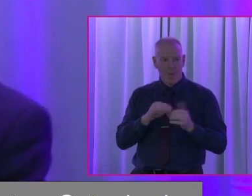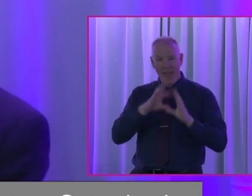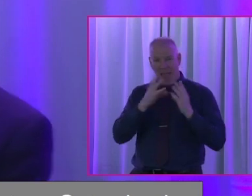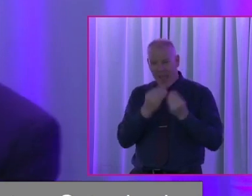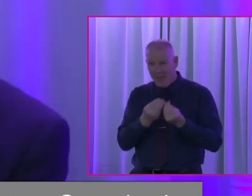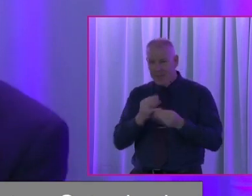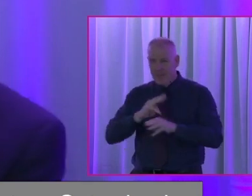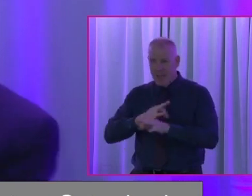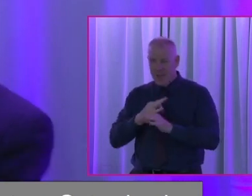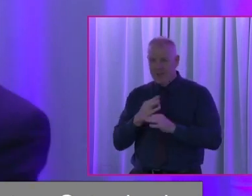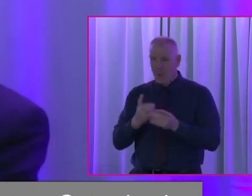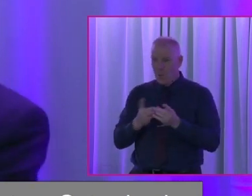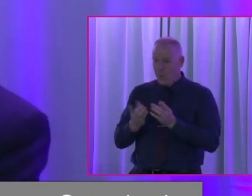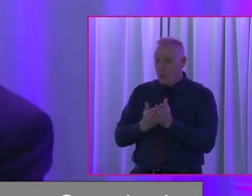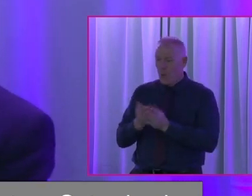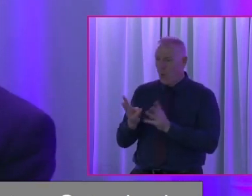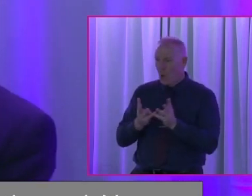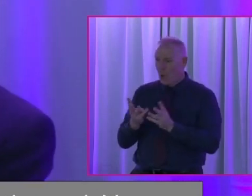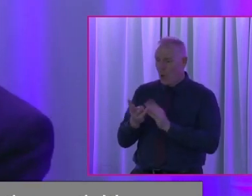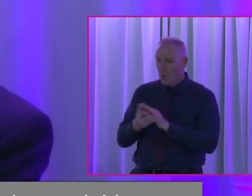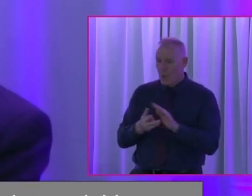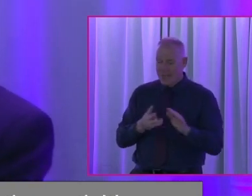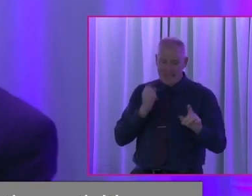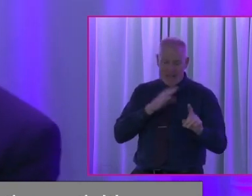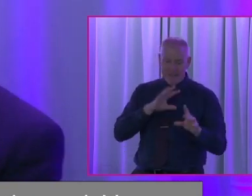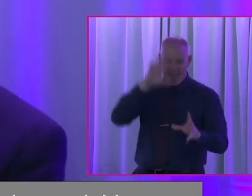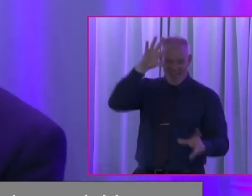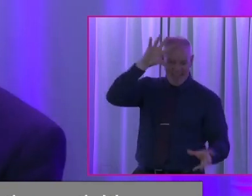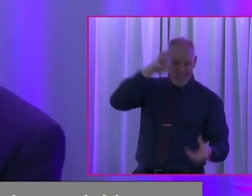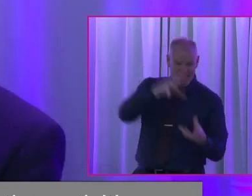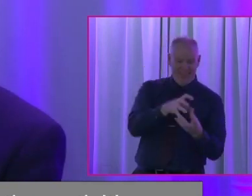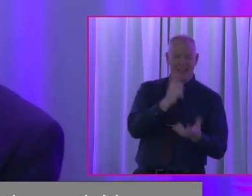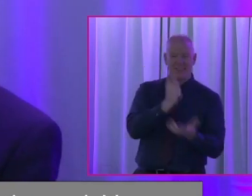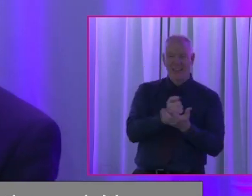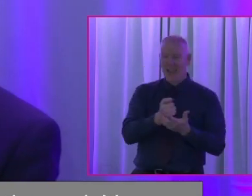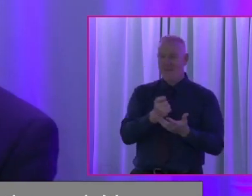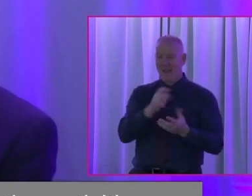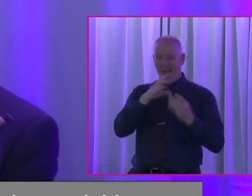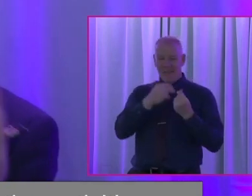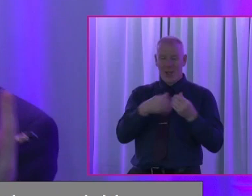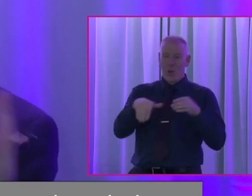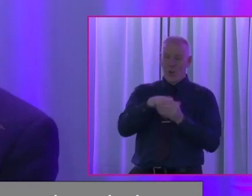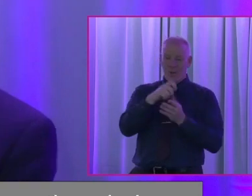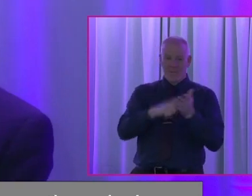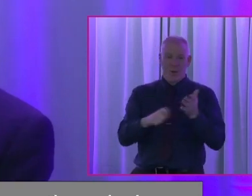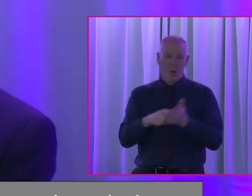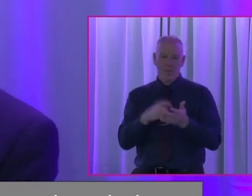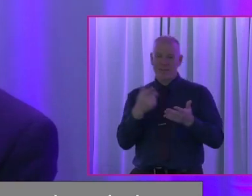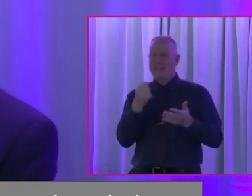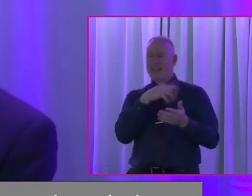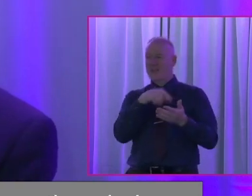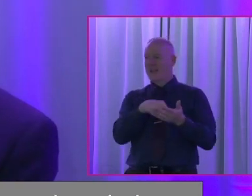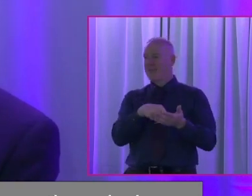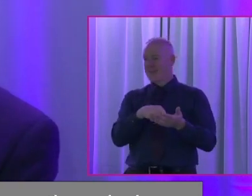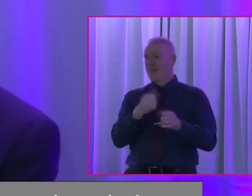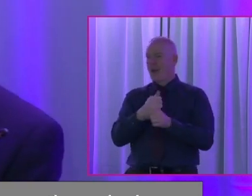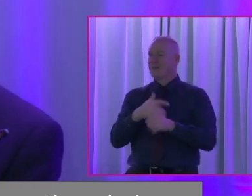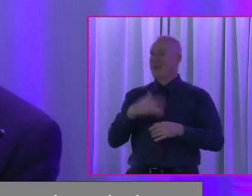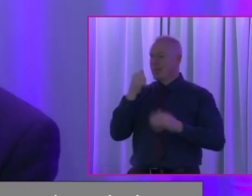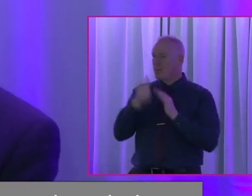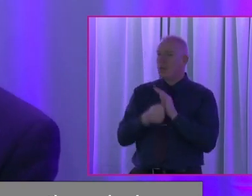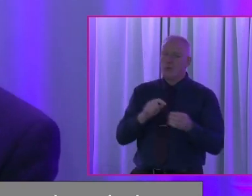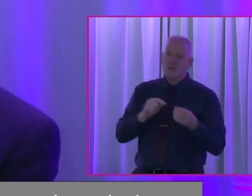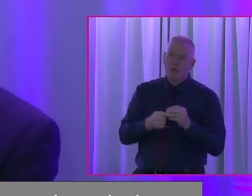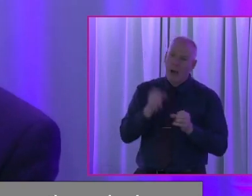you do all the things that you don't have time to do in week, do on a Saturday, and trying to cram in time for voting as well. So, I mean, it is the lived experience. We needed to try it.